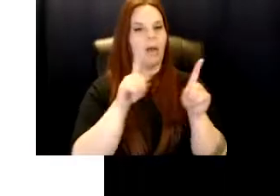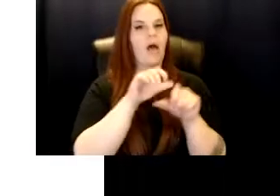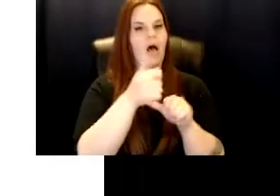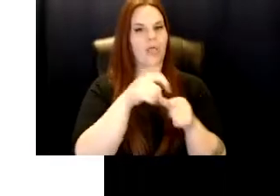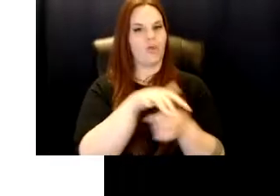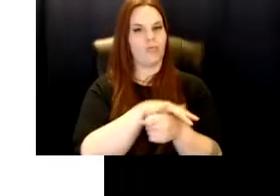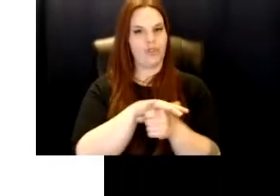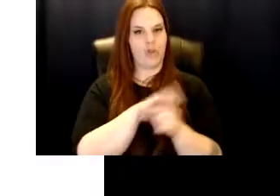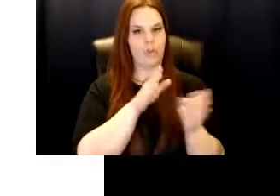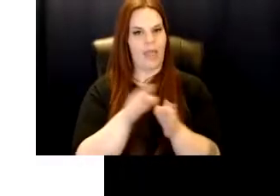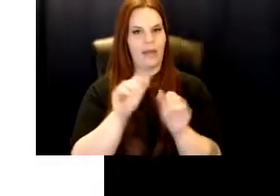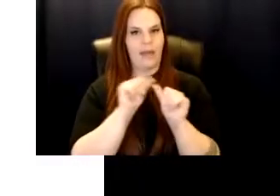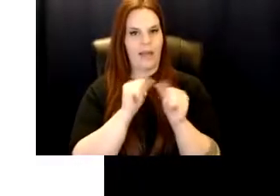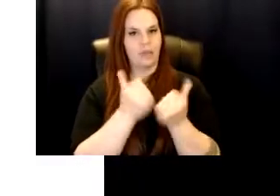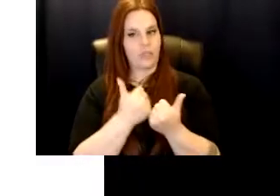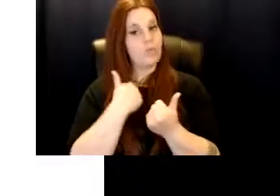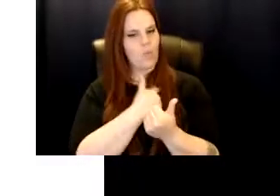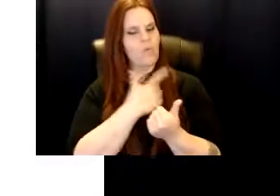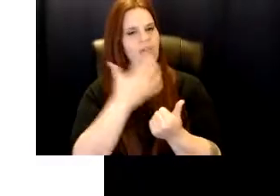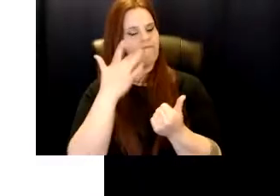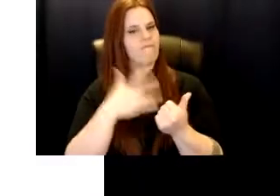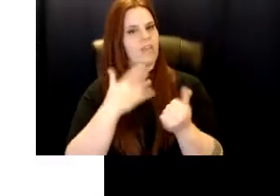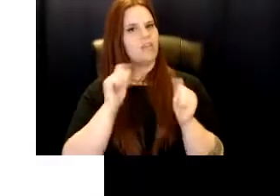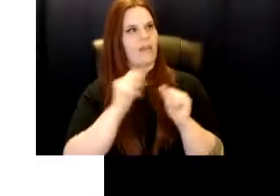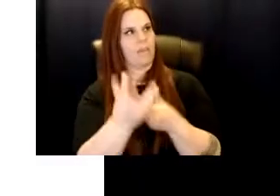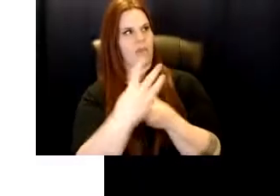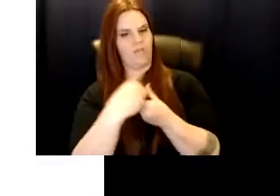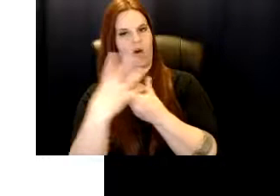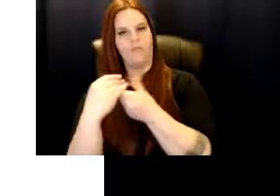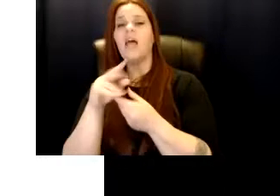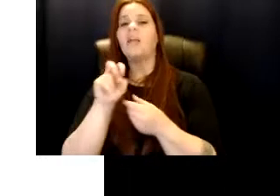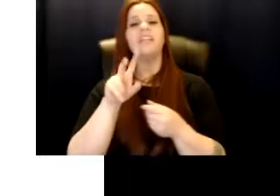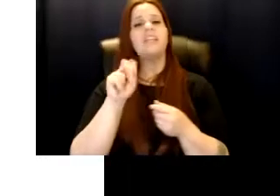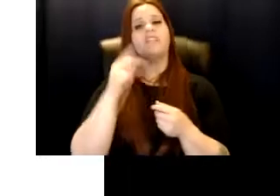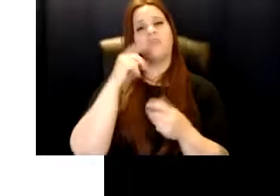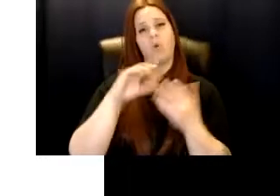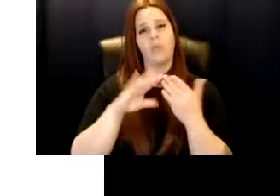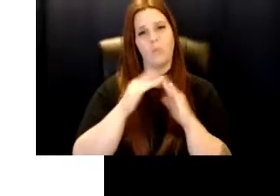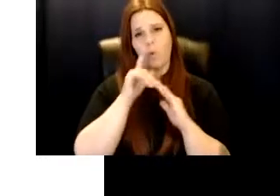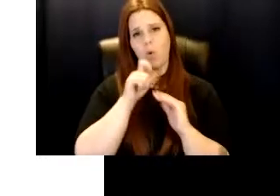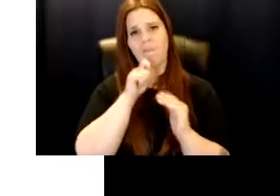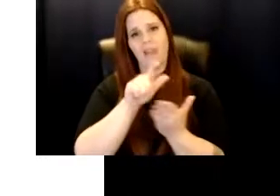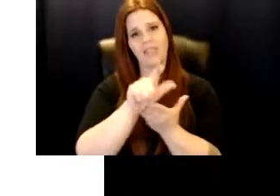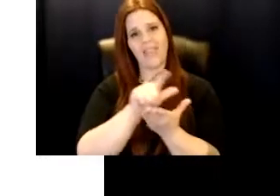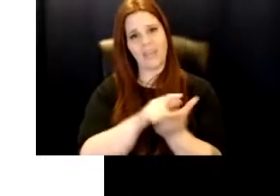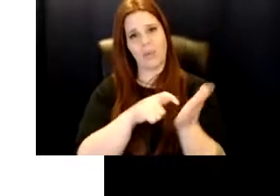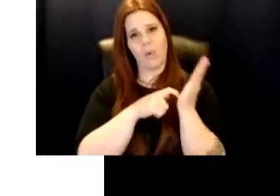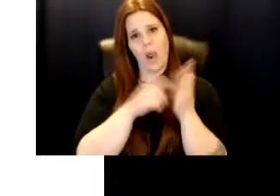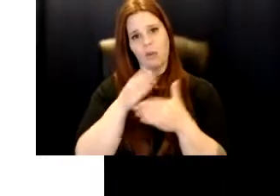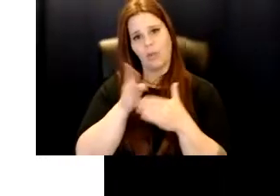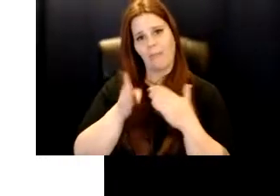can be involved in that process. And then even for the communities that aren't legally required to complete them,